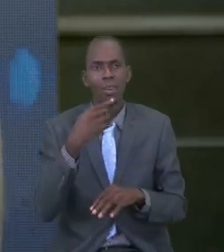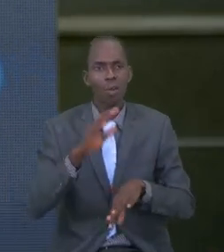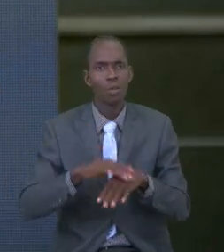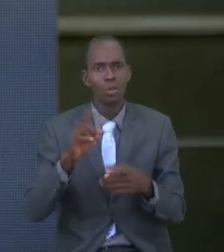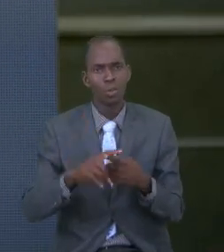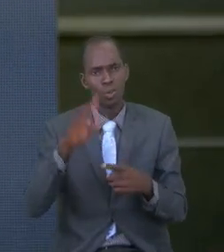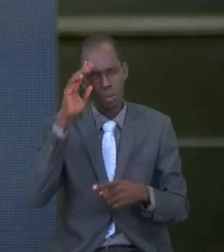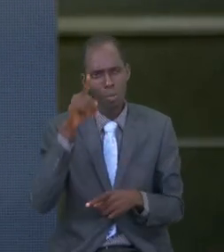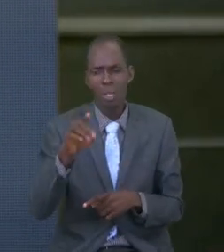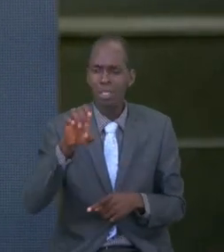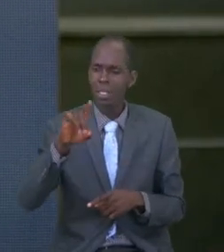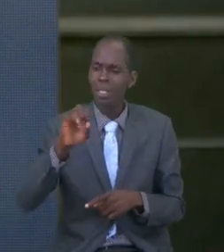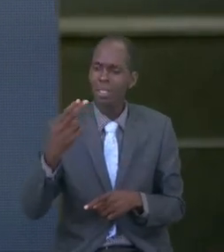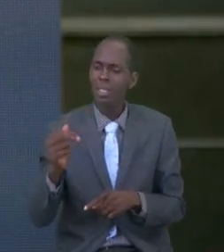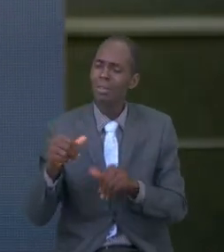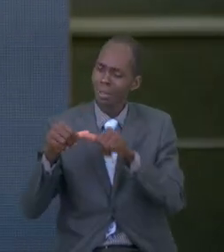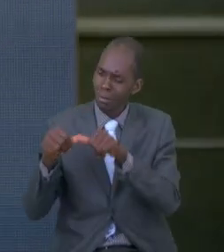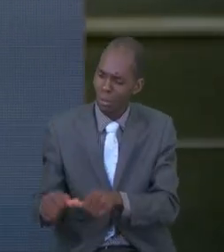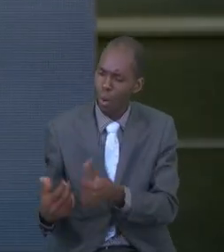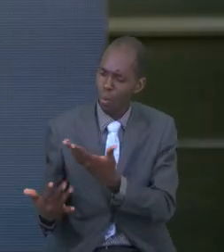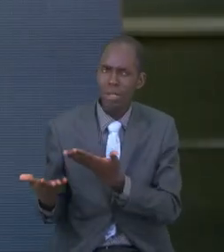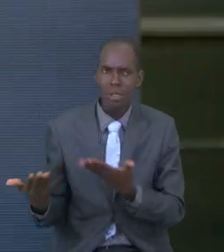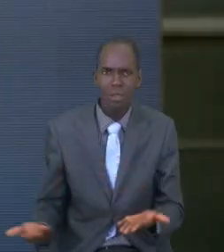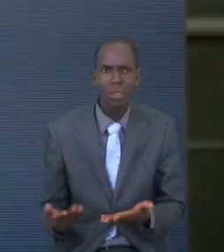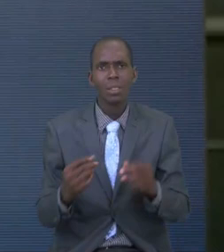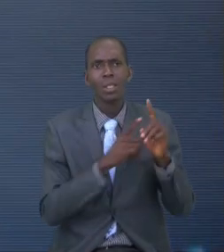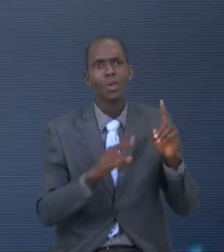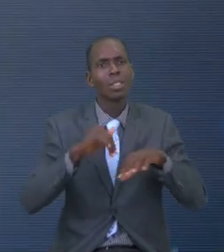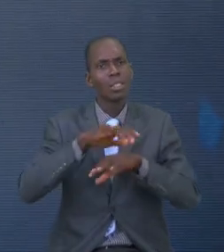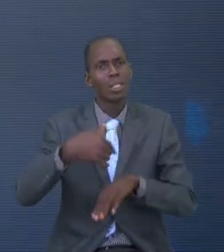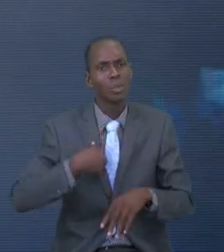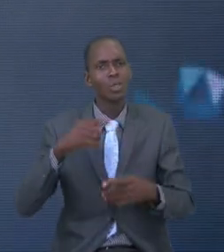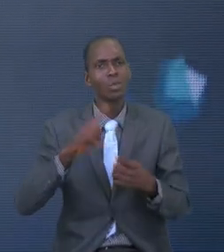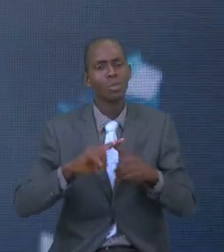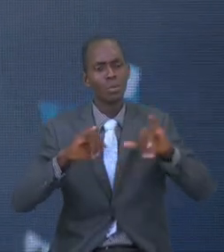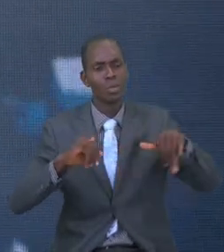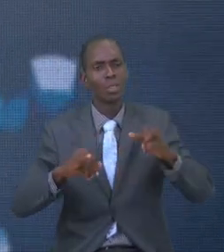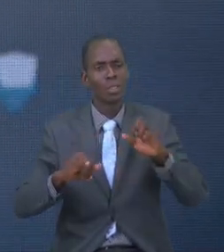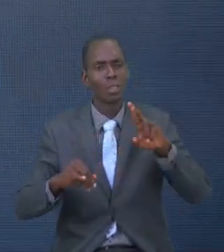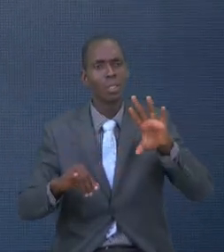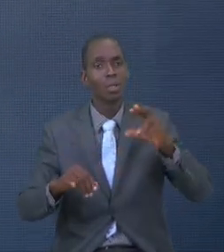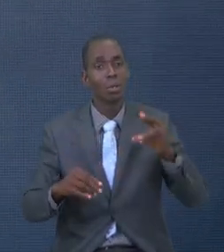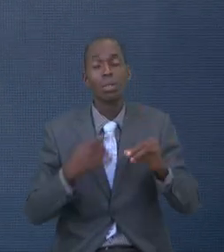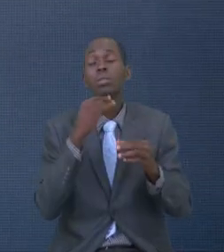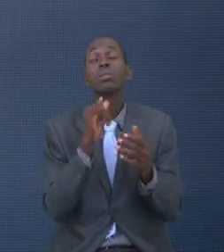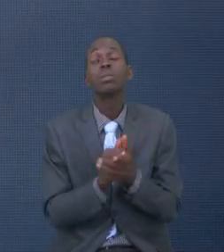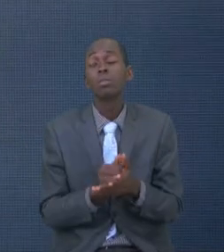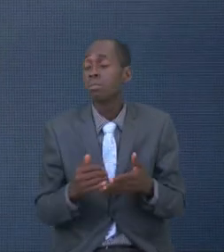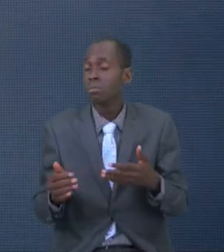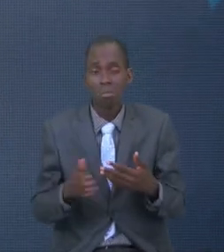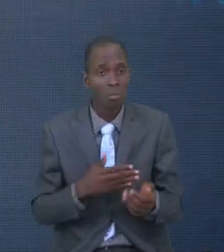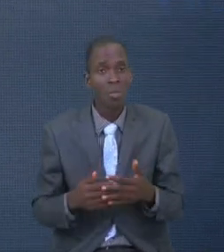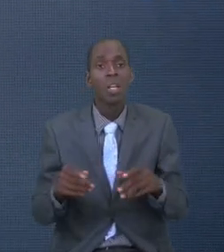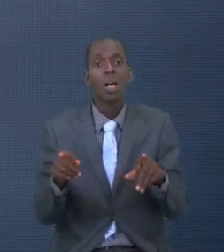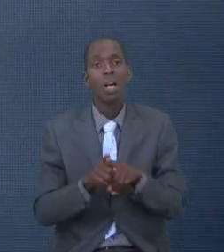I pray thee, for the Lord has sent me to Jericho. And he said, as the Lord liveth, and as thy soul